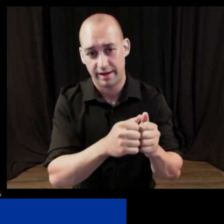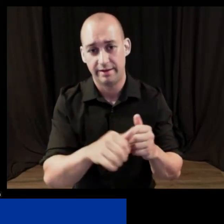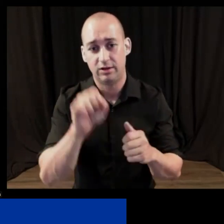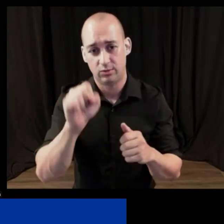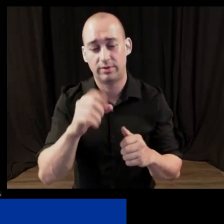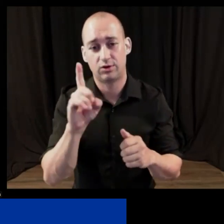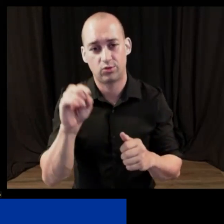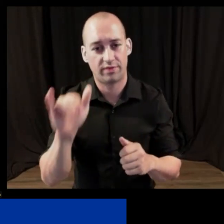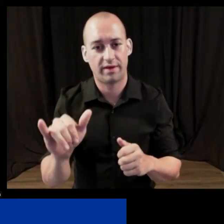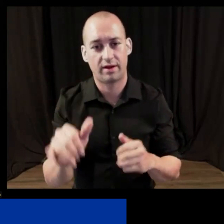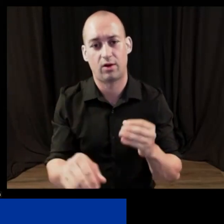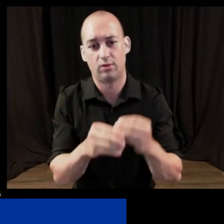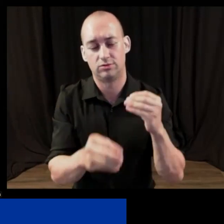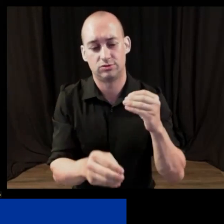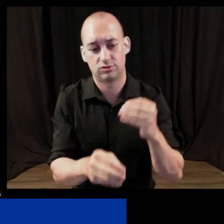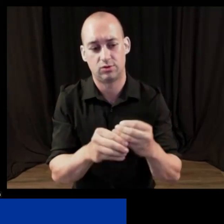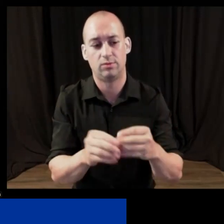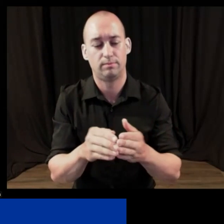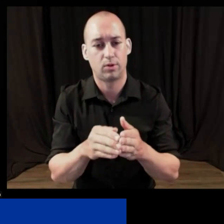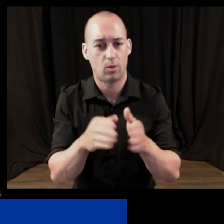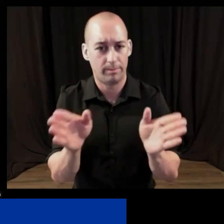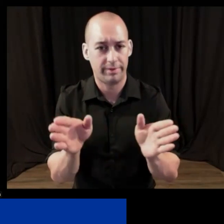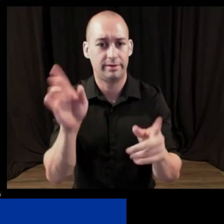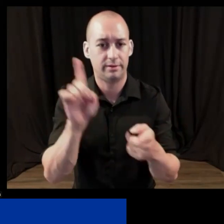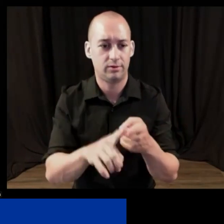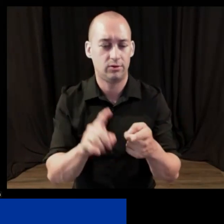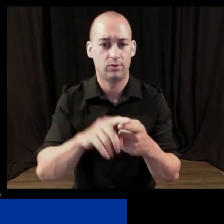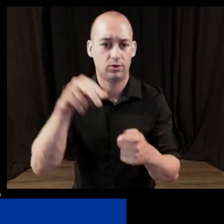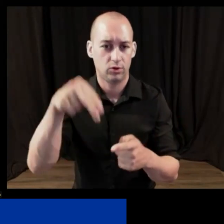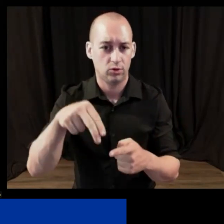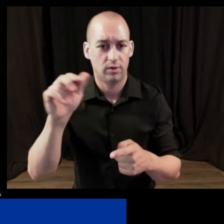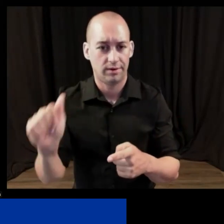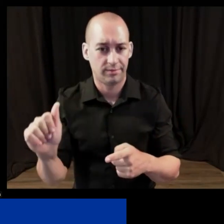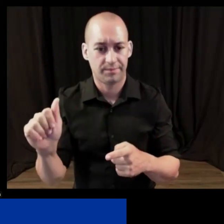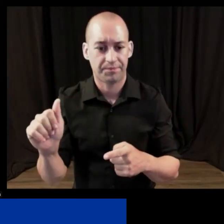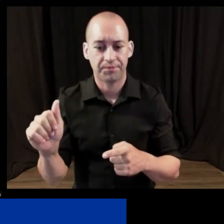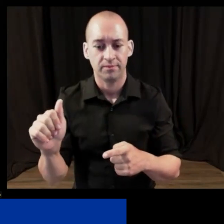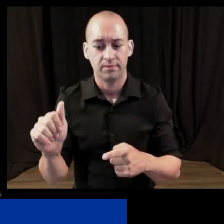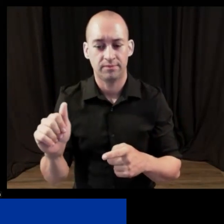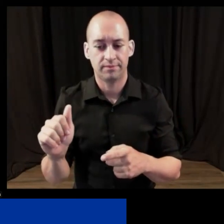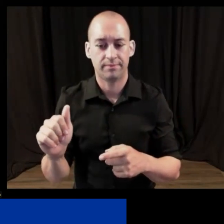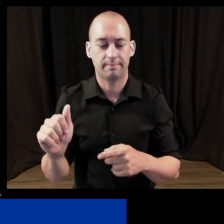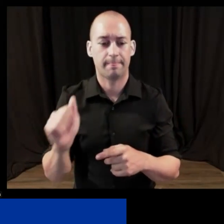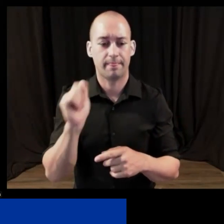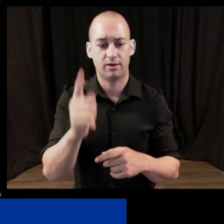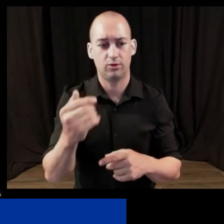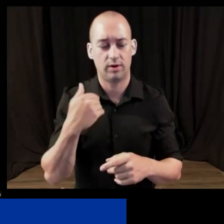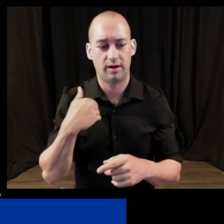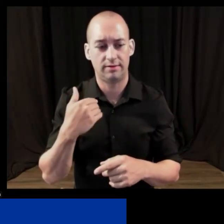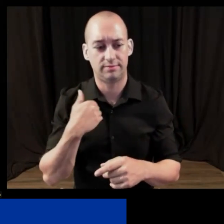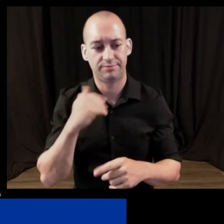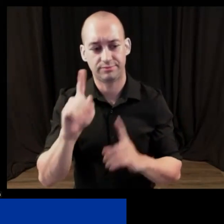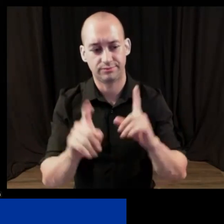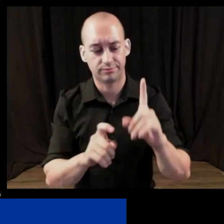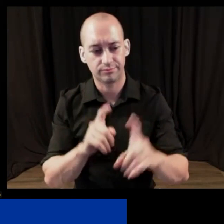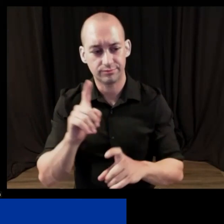well. So I will open it up to Q&A. We did have a question and